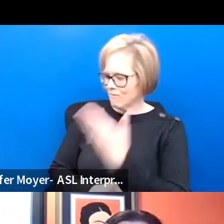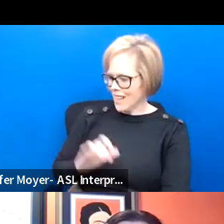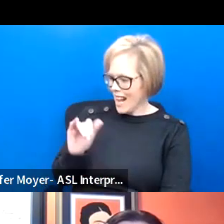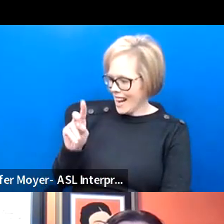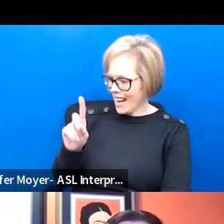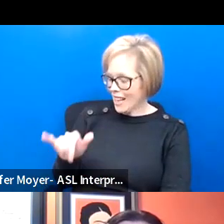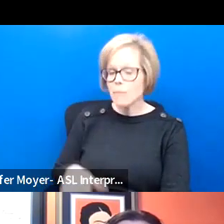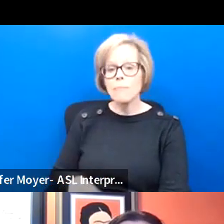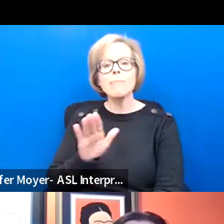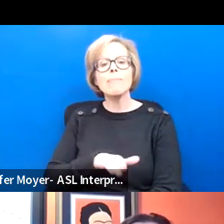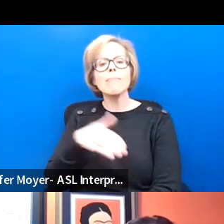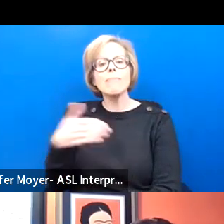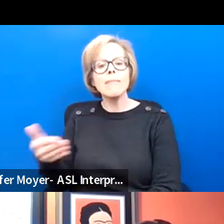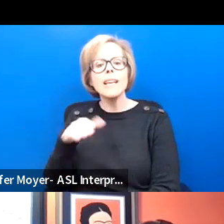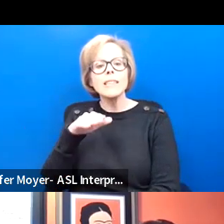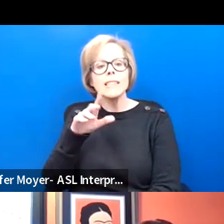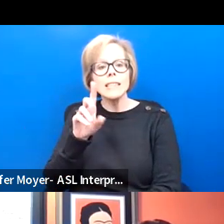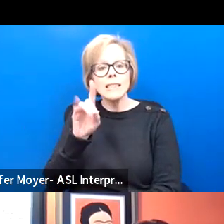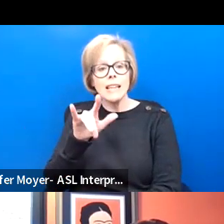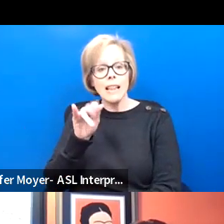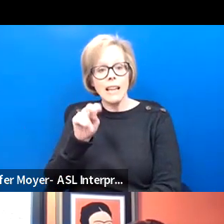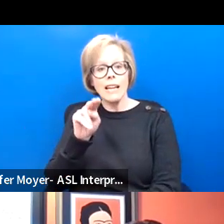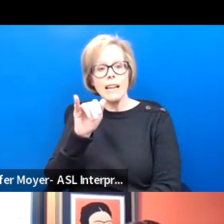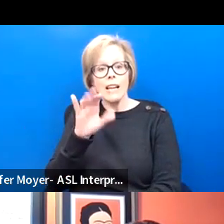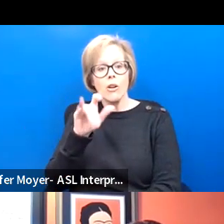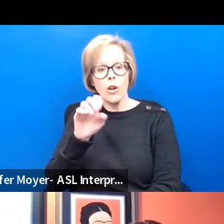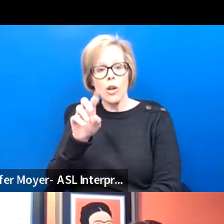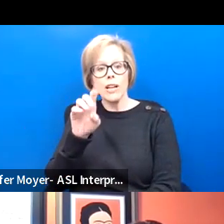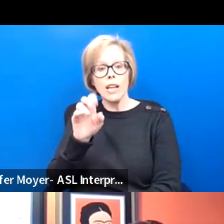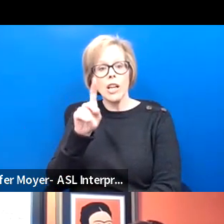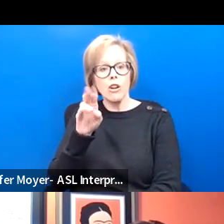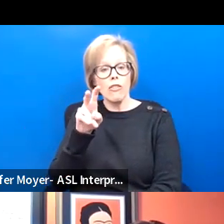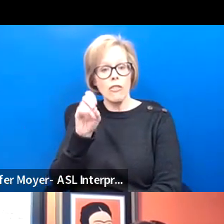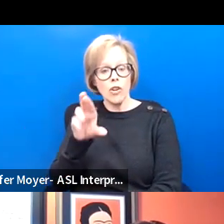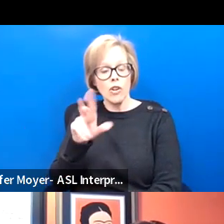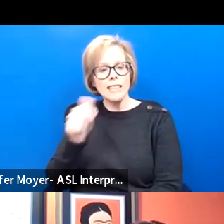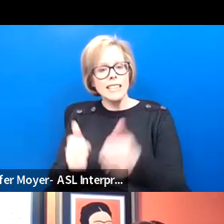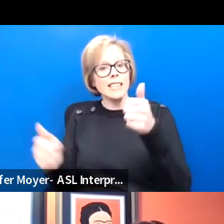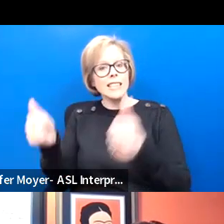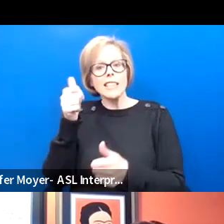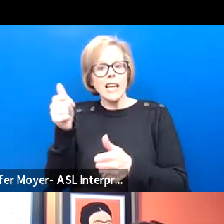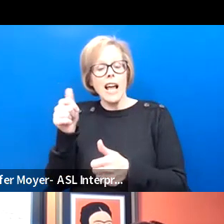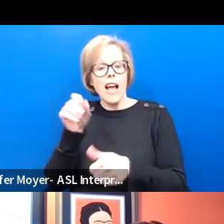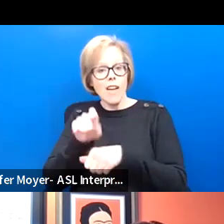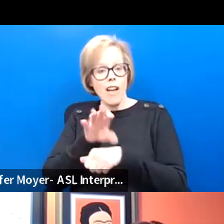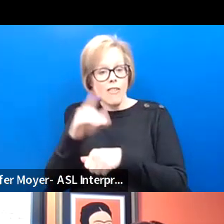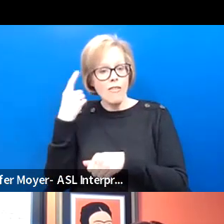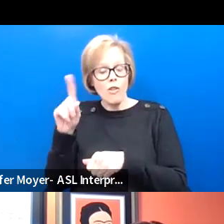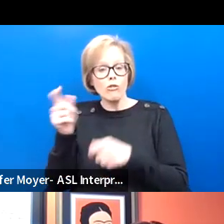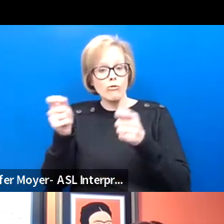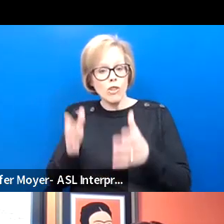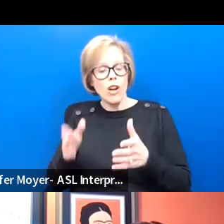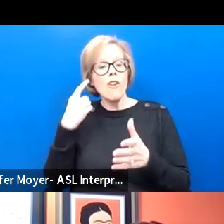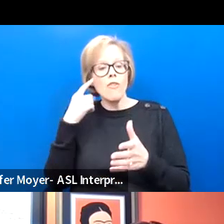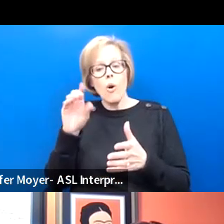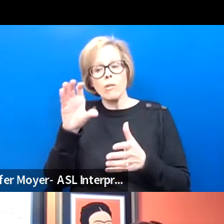Next, we have Dylan Nicole DeCurver, who serves as the Senior Advisor to the Director at the Department of Health and Human Services Office of